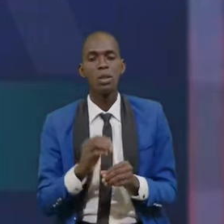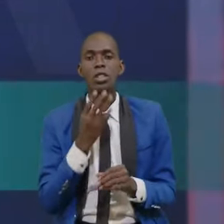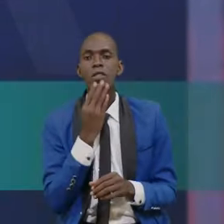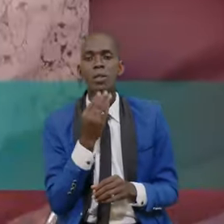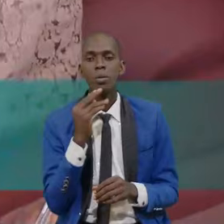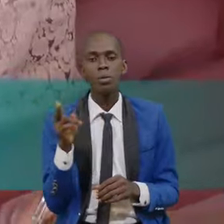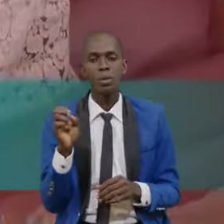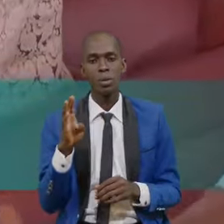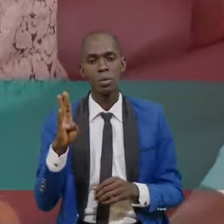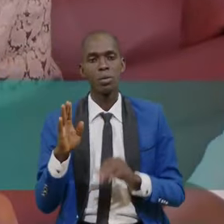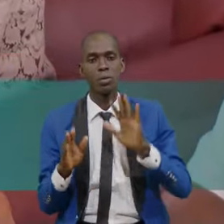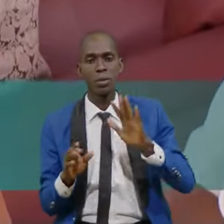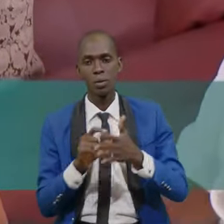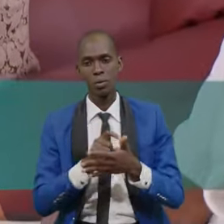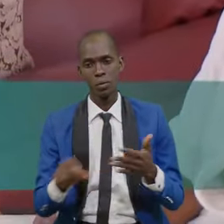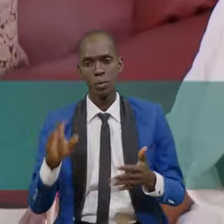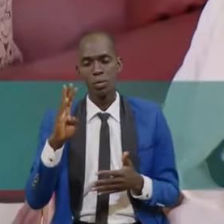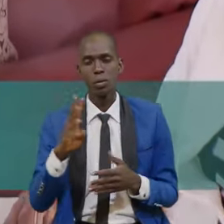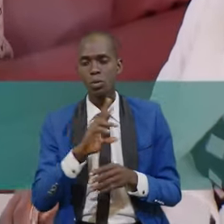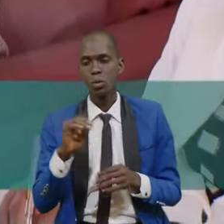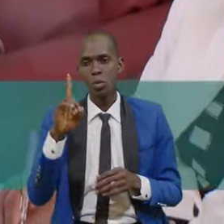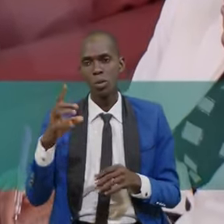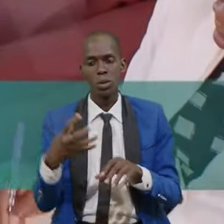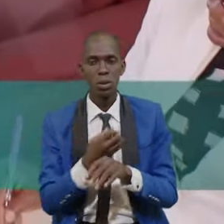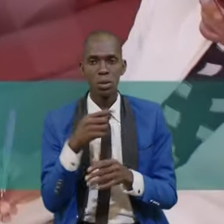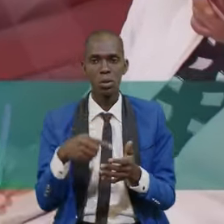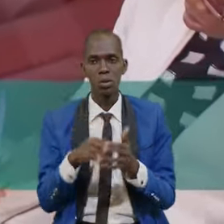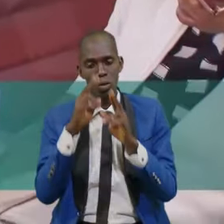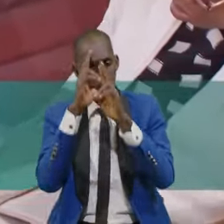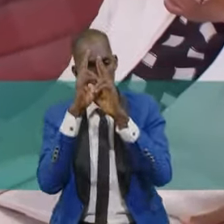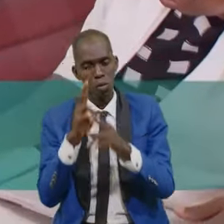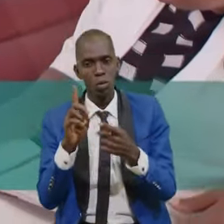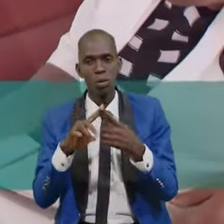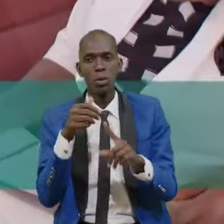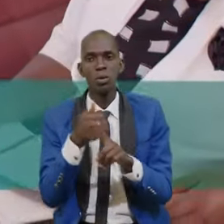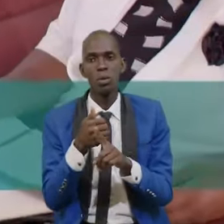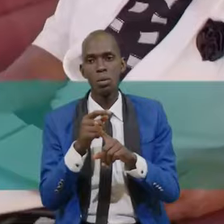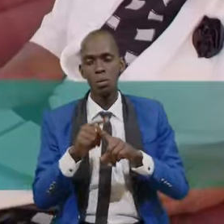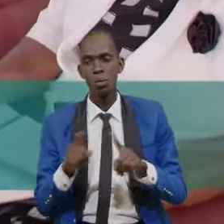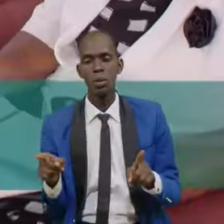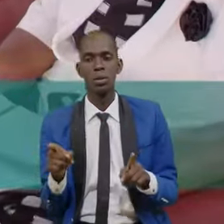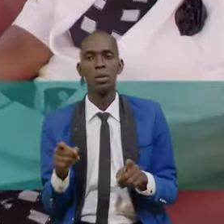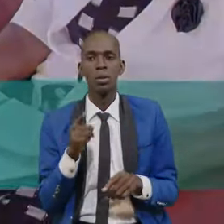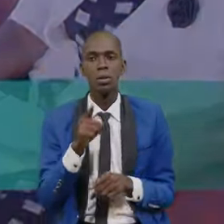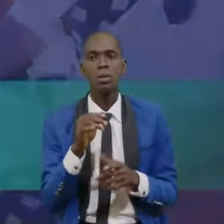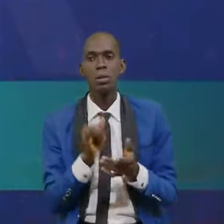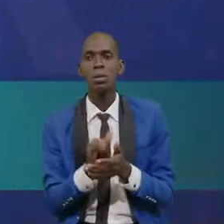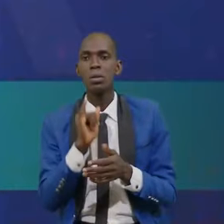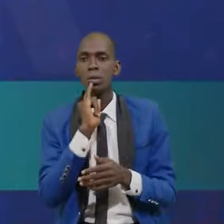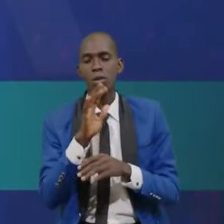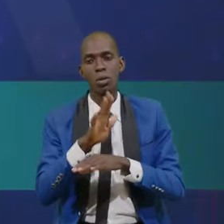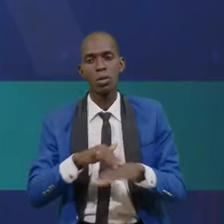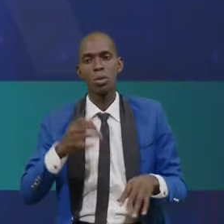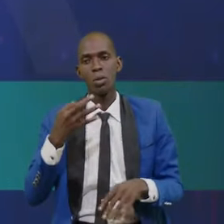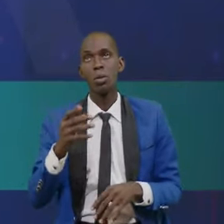verse 4, no man taketh this honor unto himself, but he that is called of